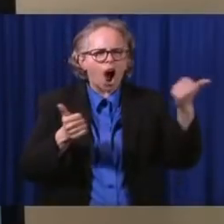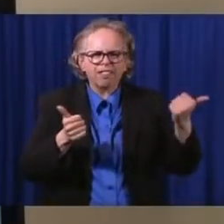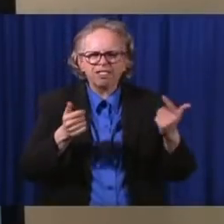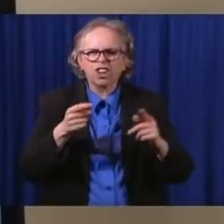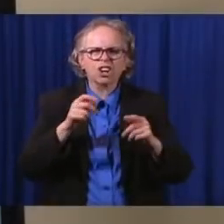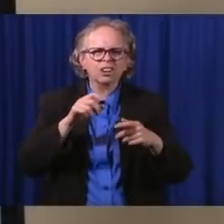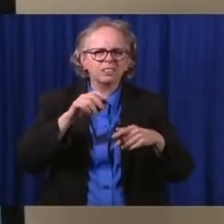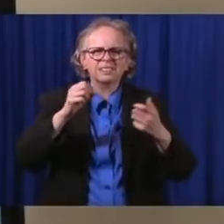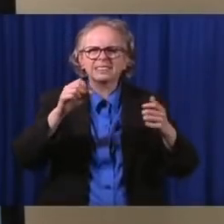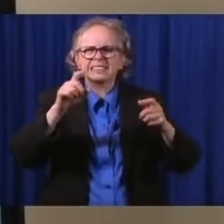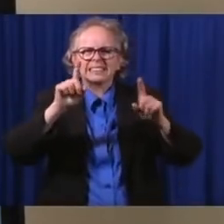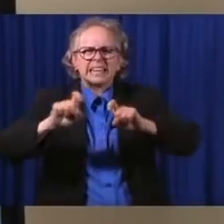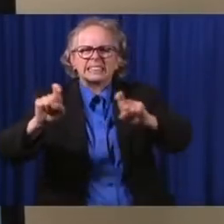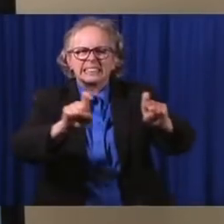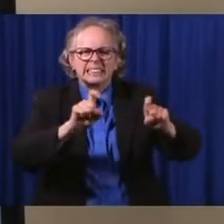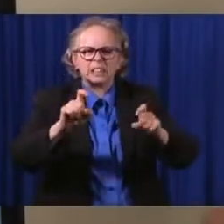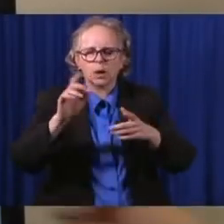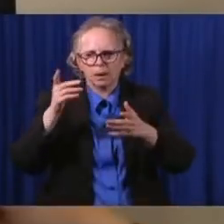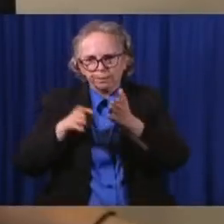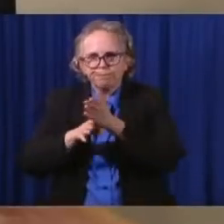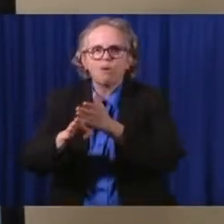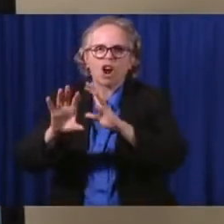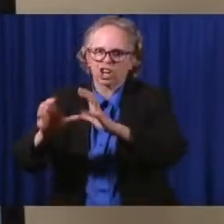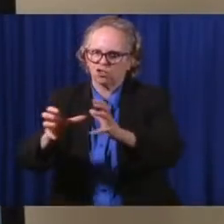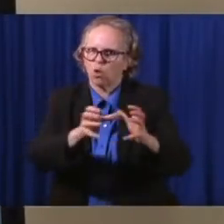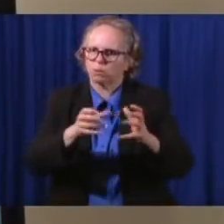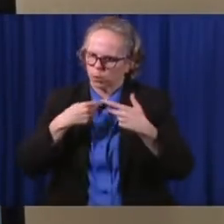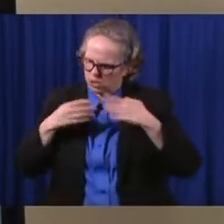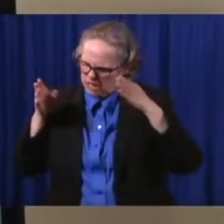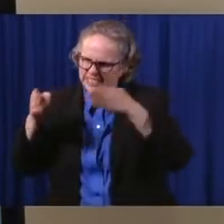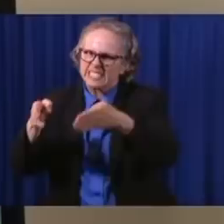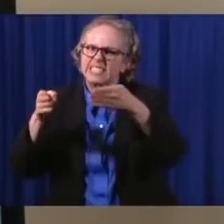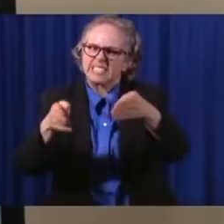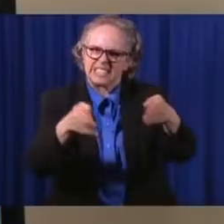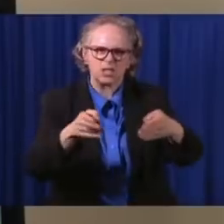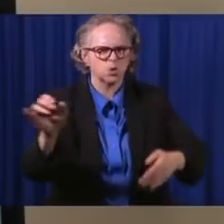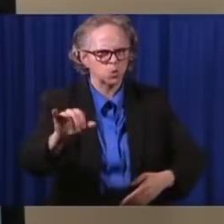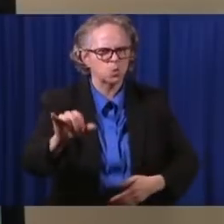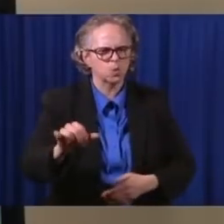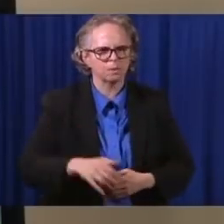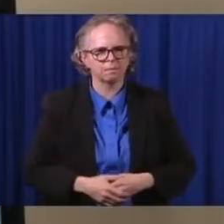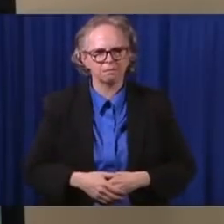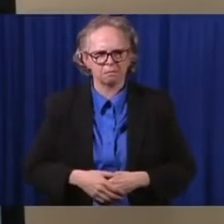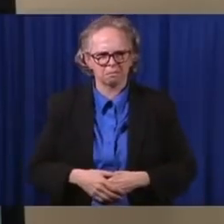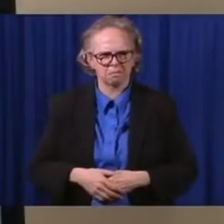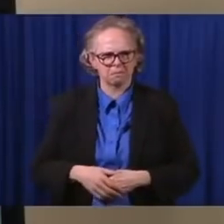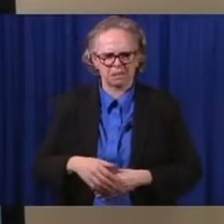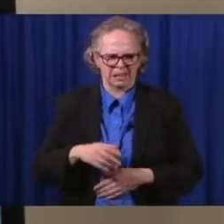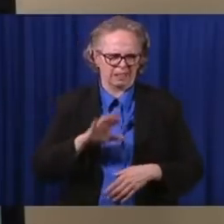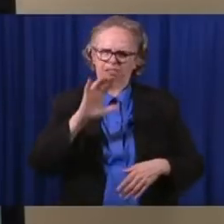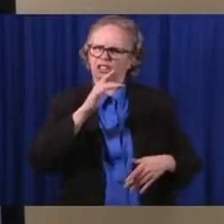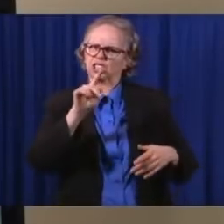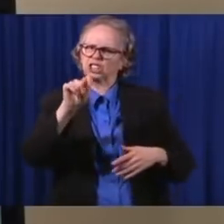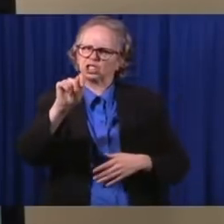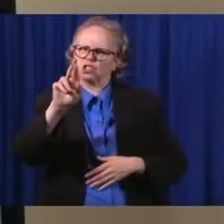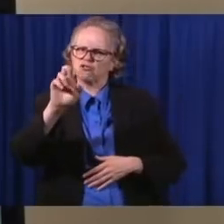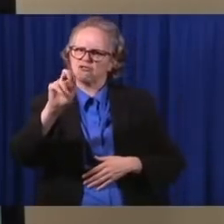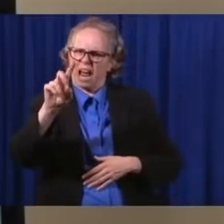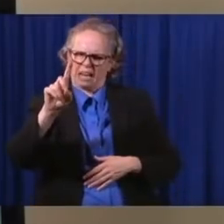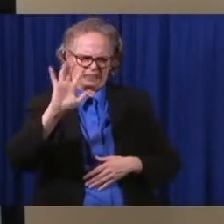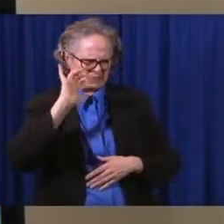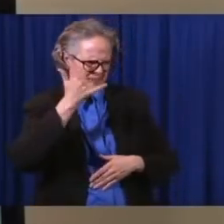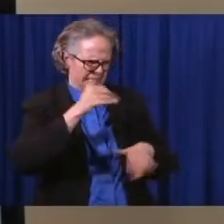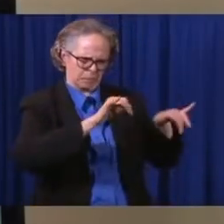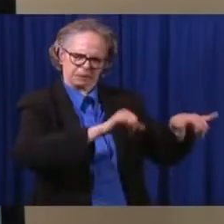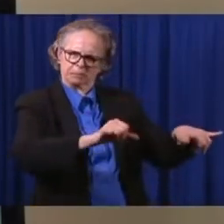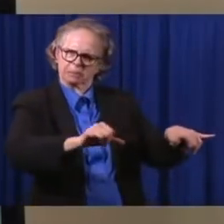minority communities disproportionately affected. Our trends are staying even, as the governor said, our R0 also